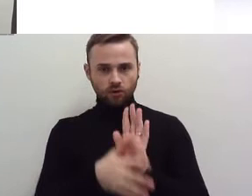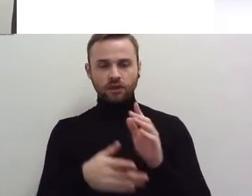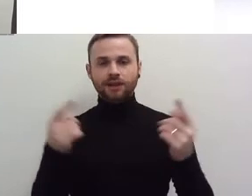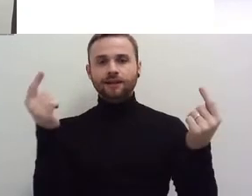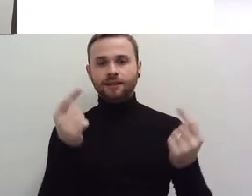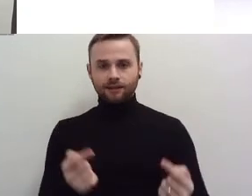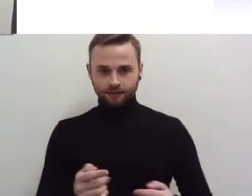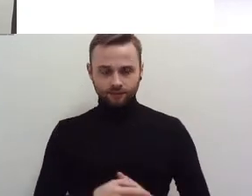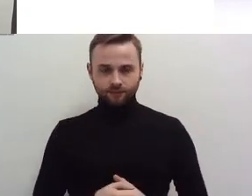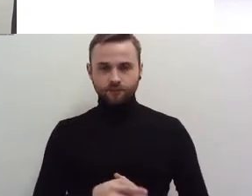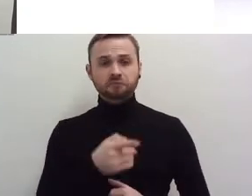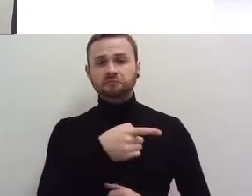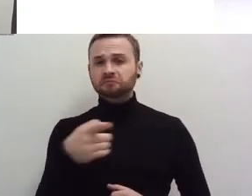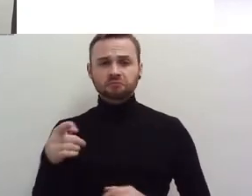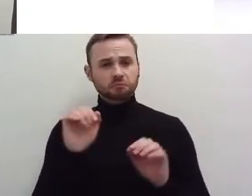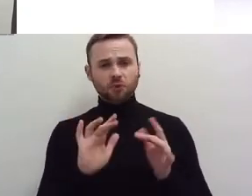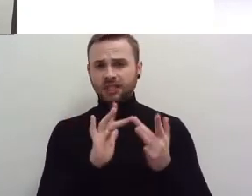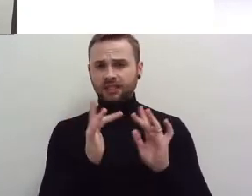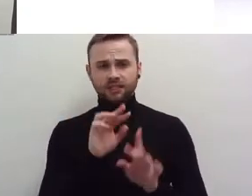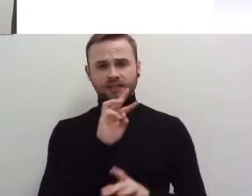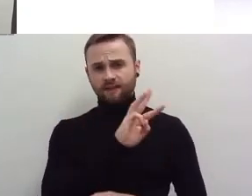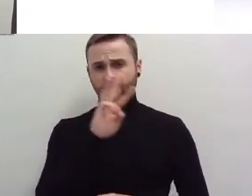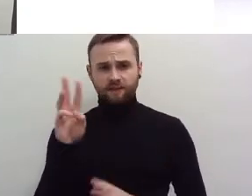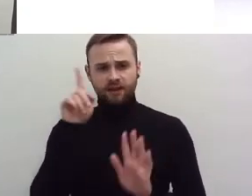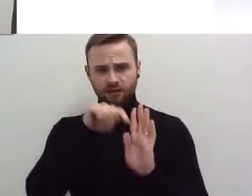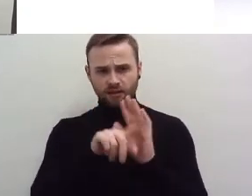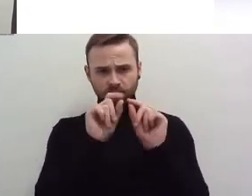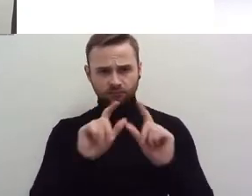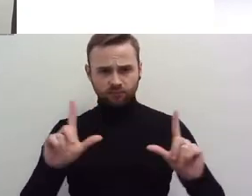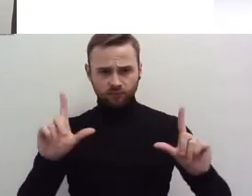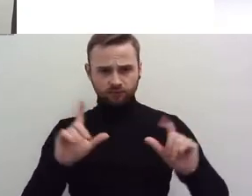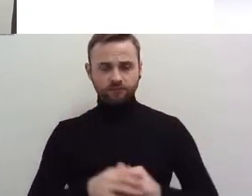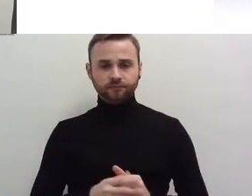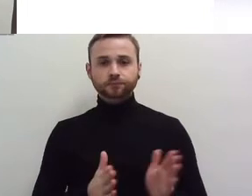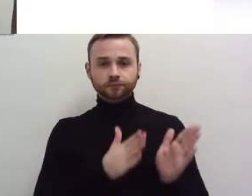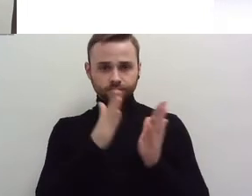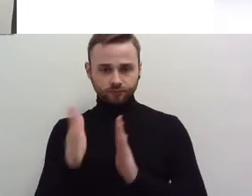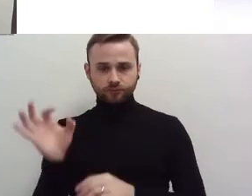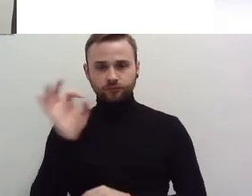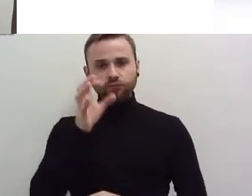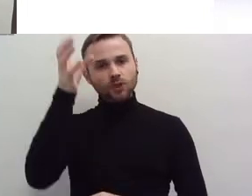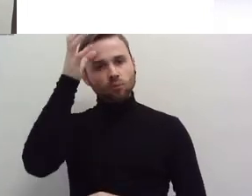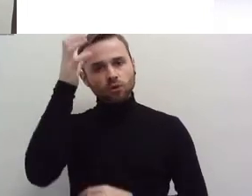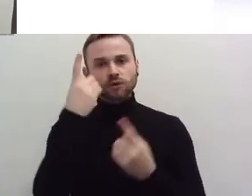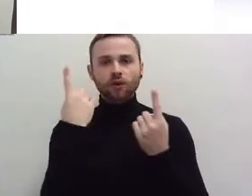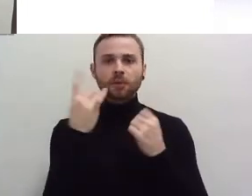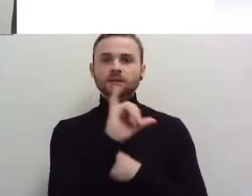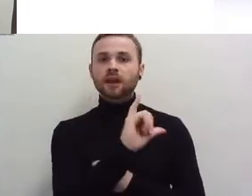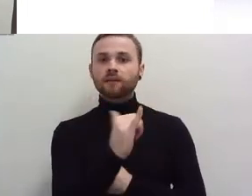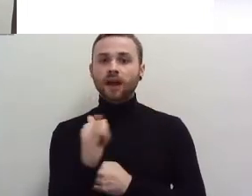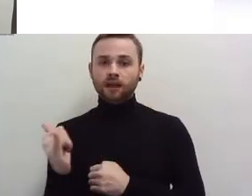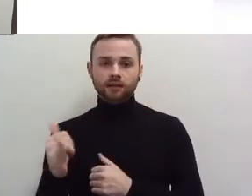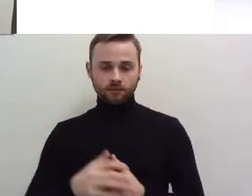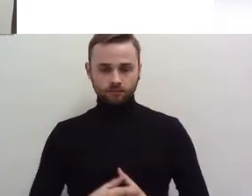In the evaluation of scientific evidence, we had the collaboration of two research teams at